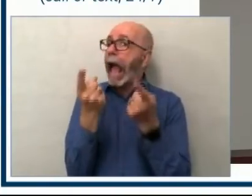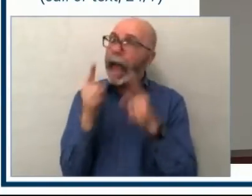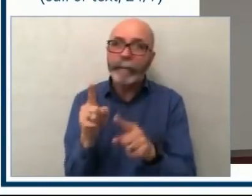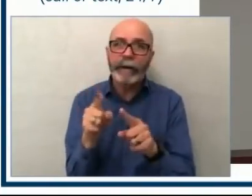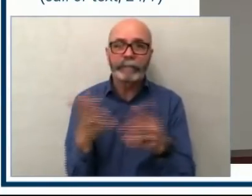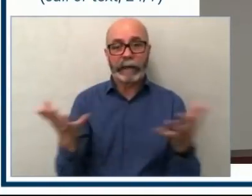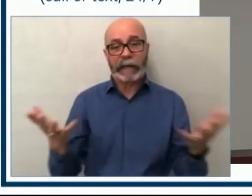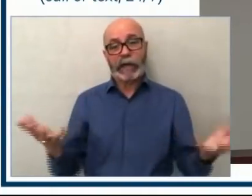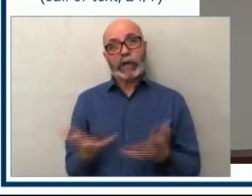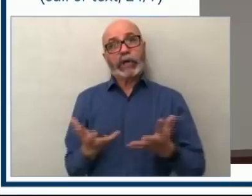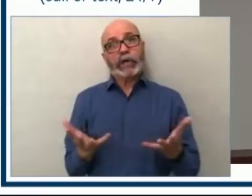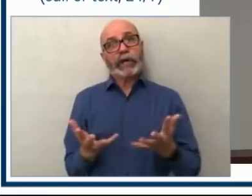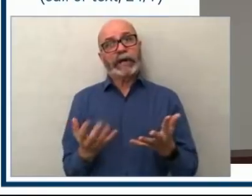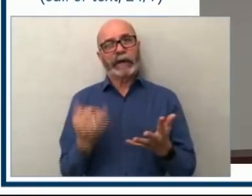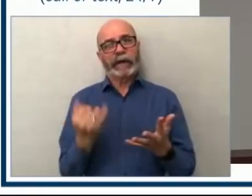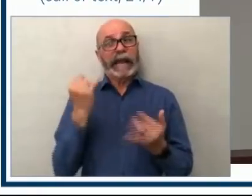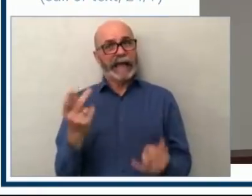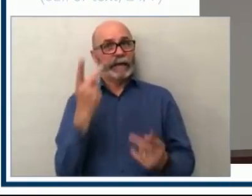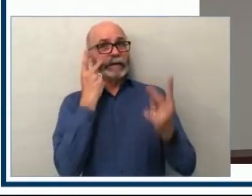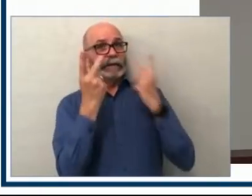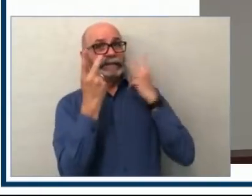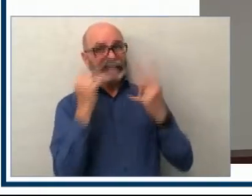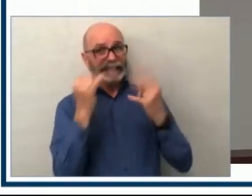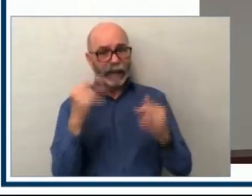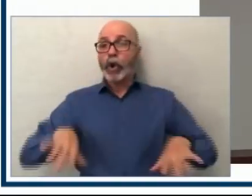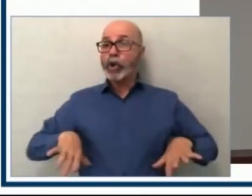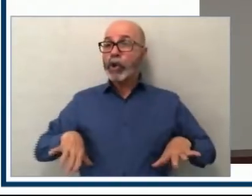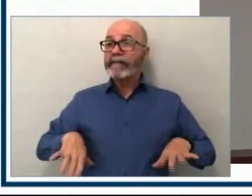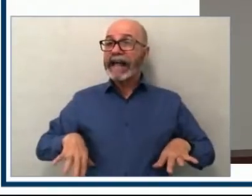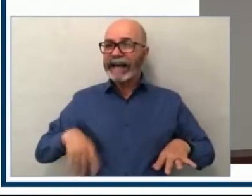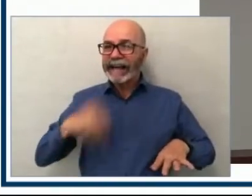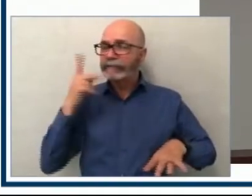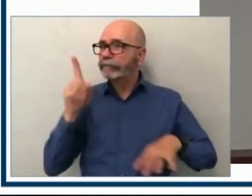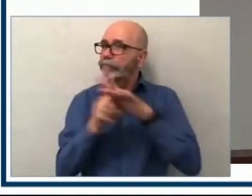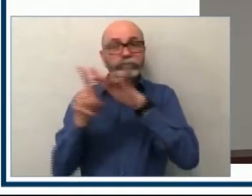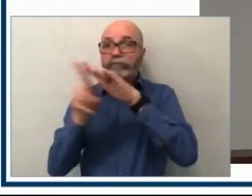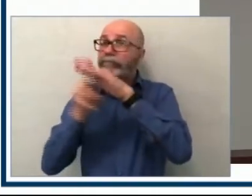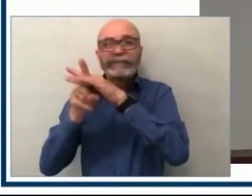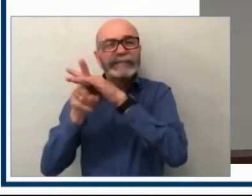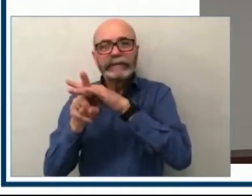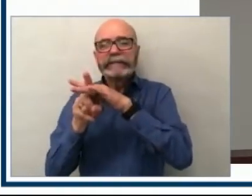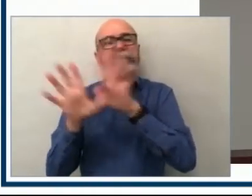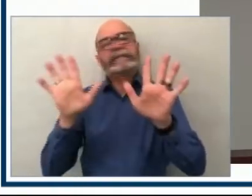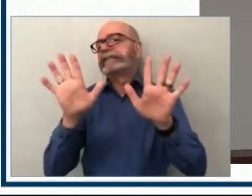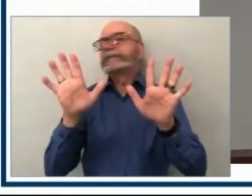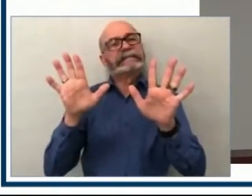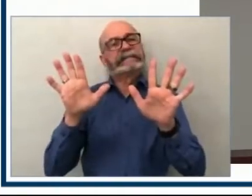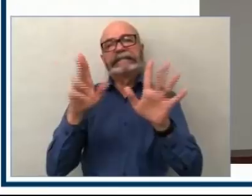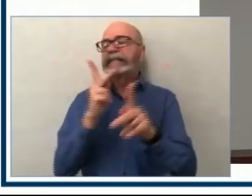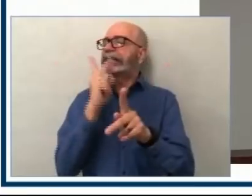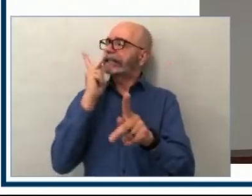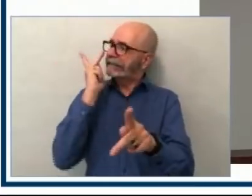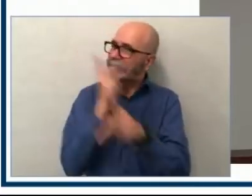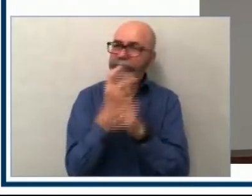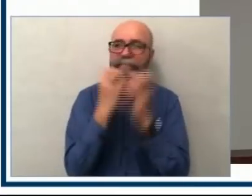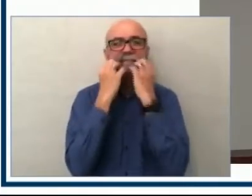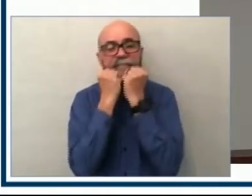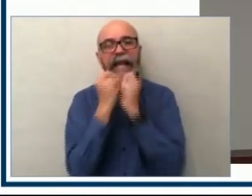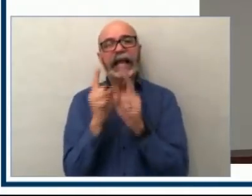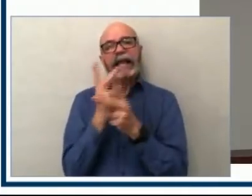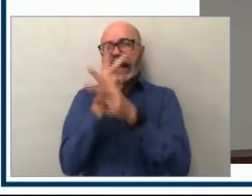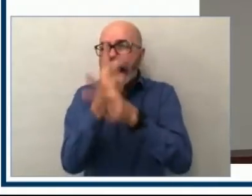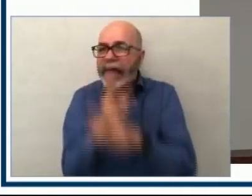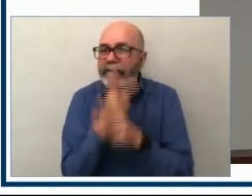our neighbors in Newfoundland. We must stay the course and continue our cautious and vigilant approach to preventing the spread